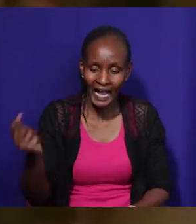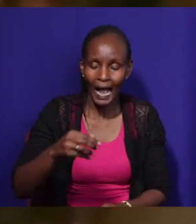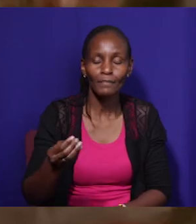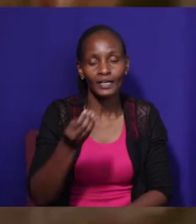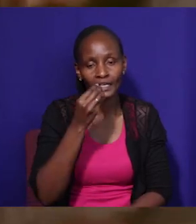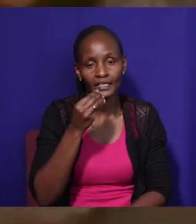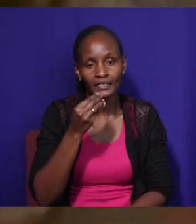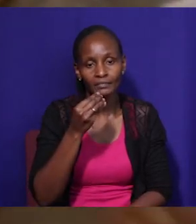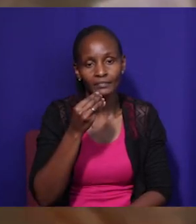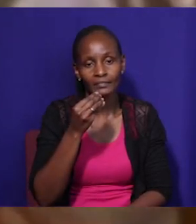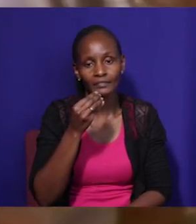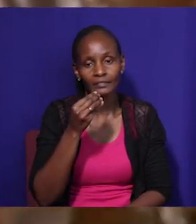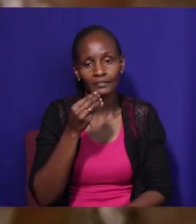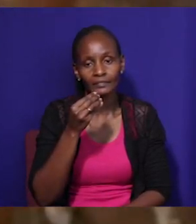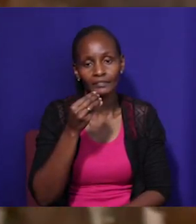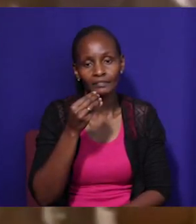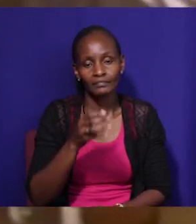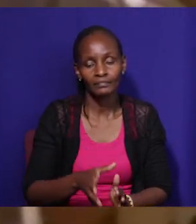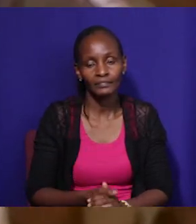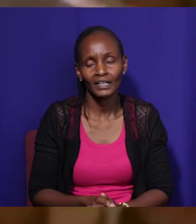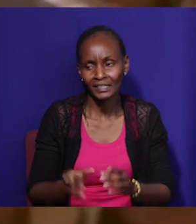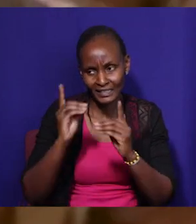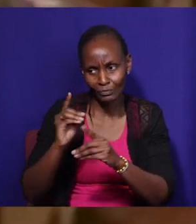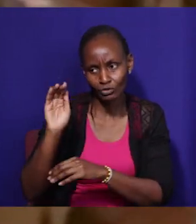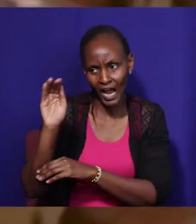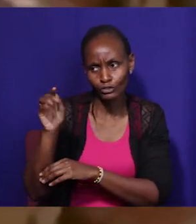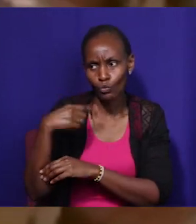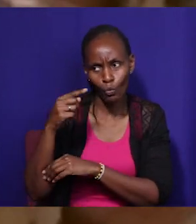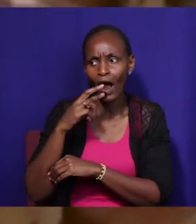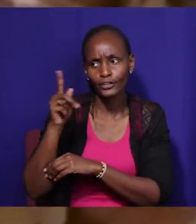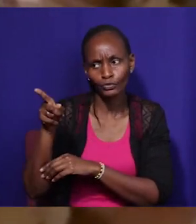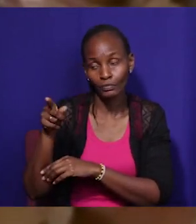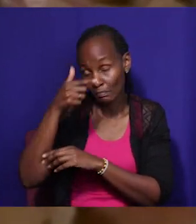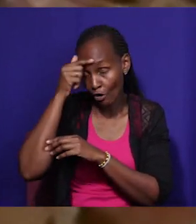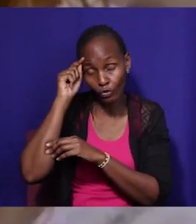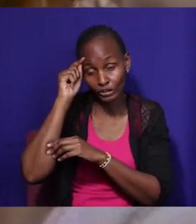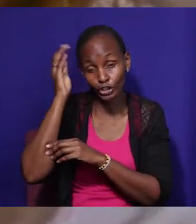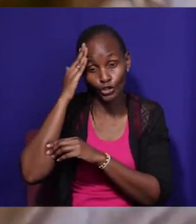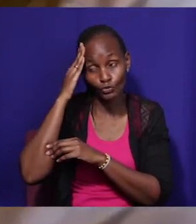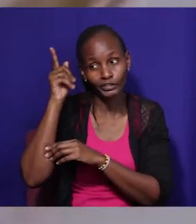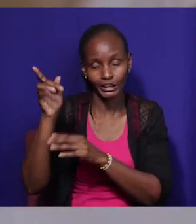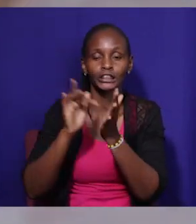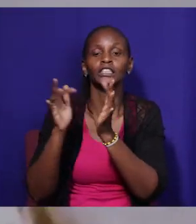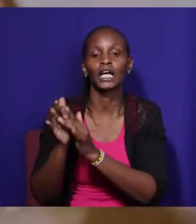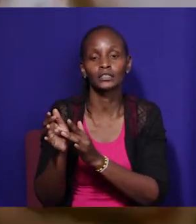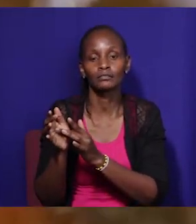None of the disciples dared ask him, "Who are you?" Because they knew it was the Lord. So Jesus went over, took